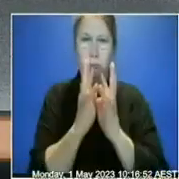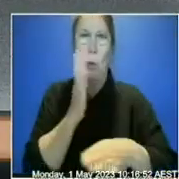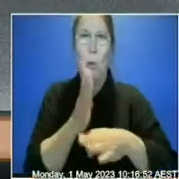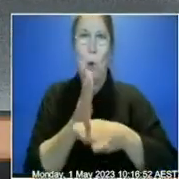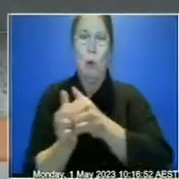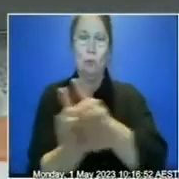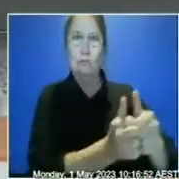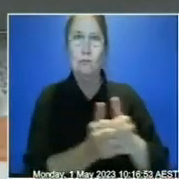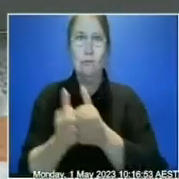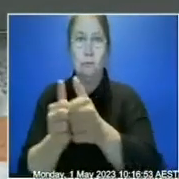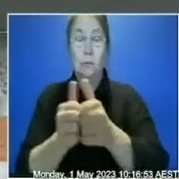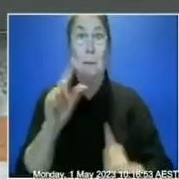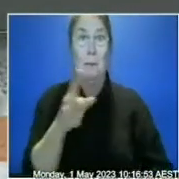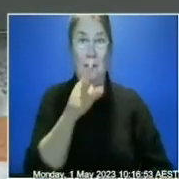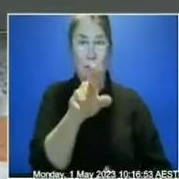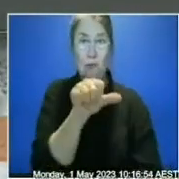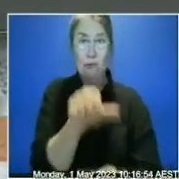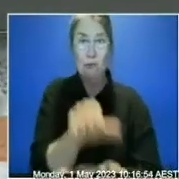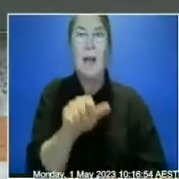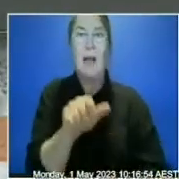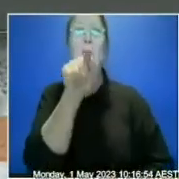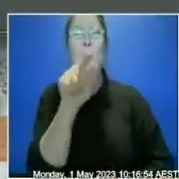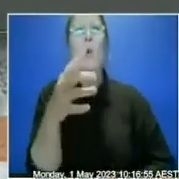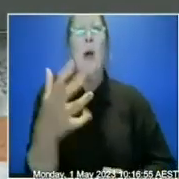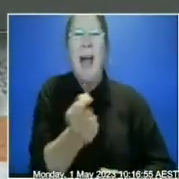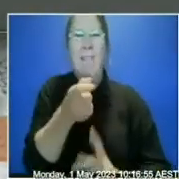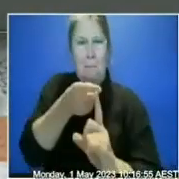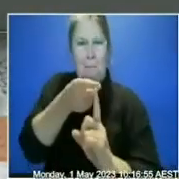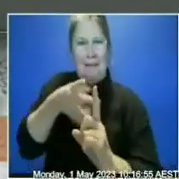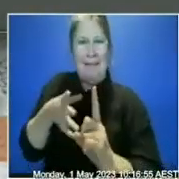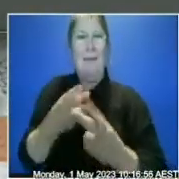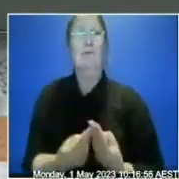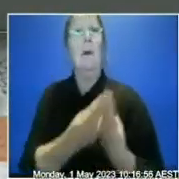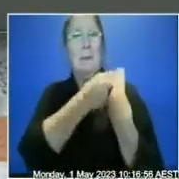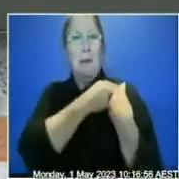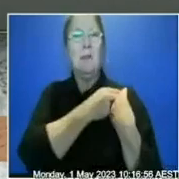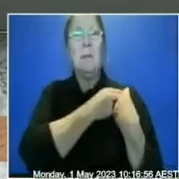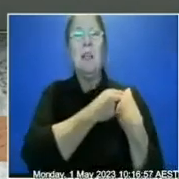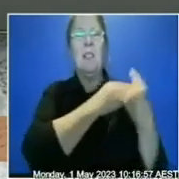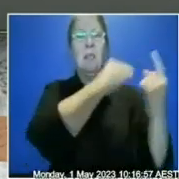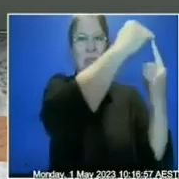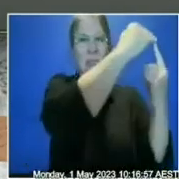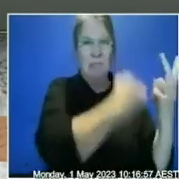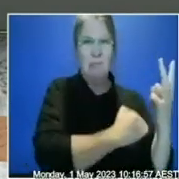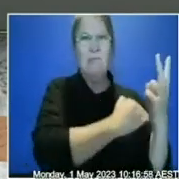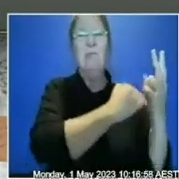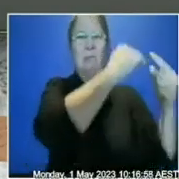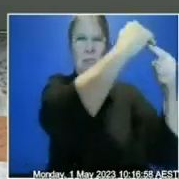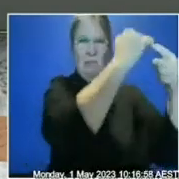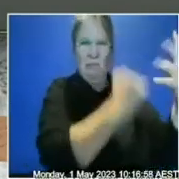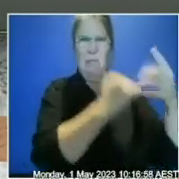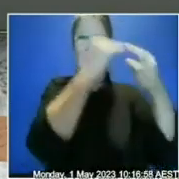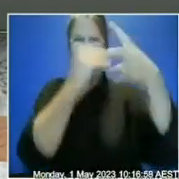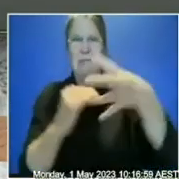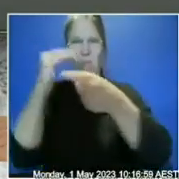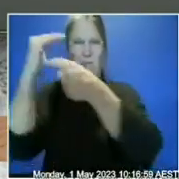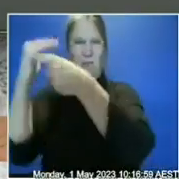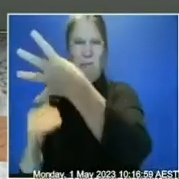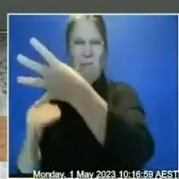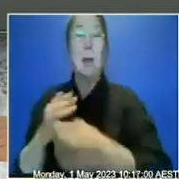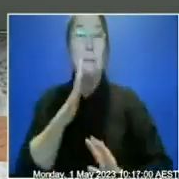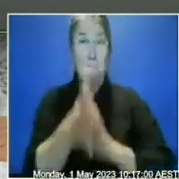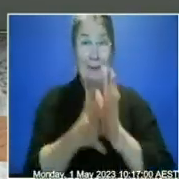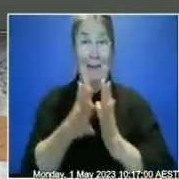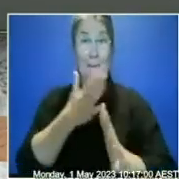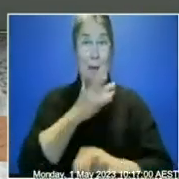My statement is correct. Yes. At paragraph 32 of the statement, the work